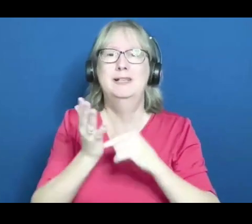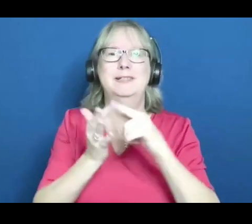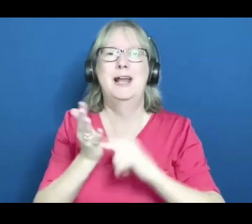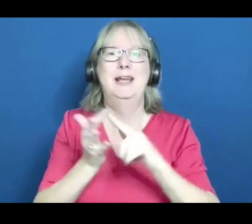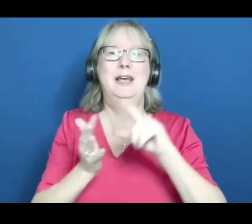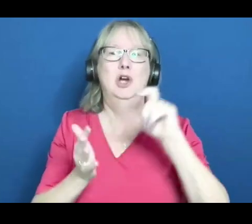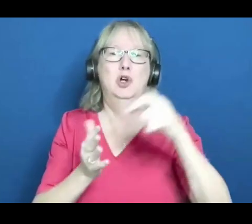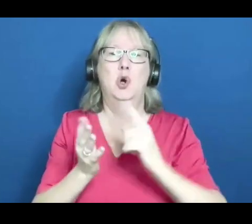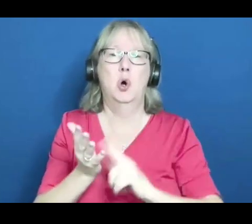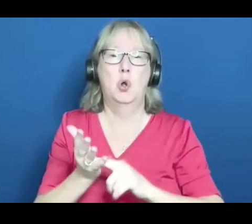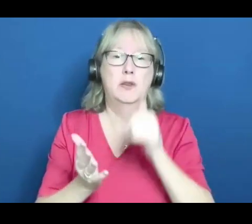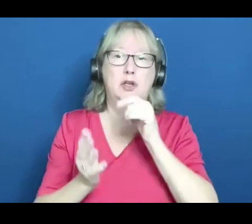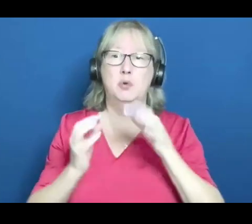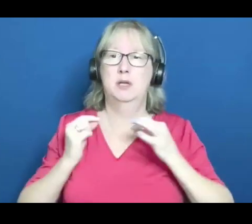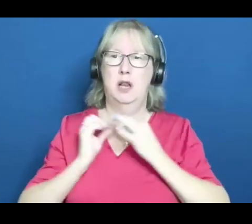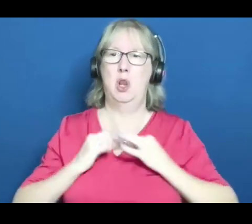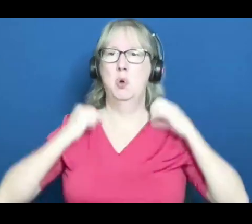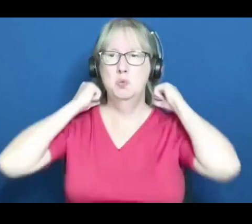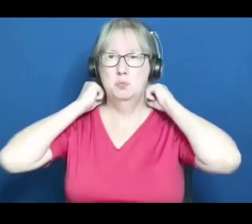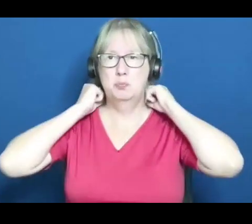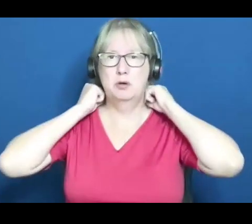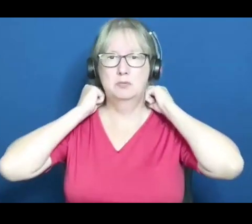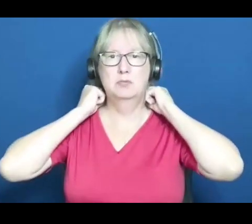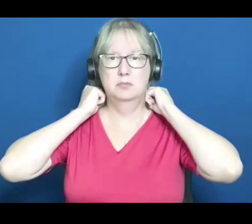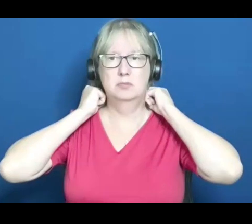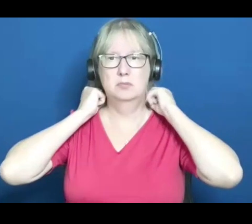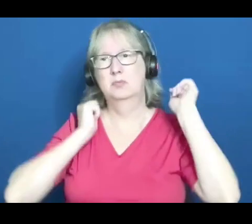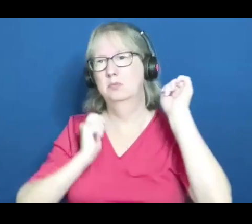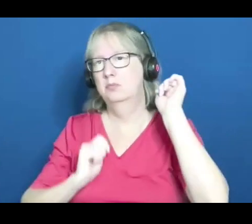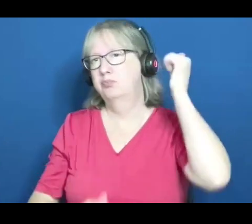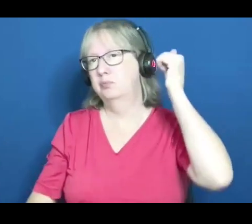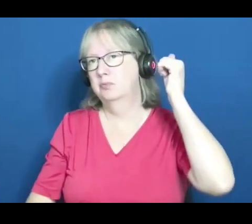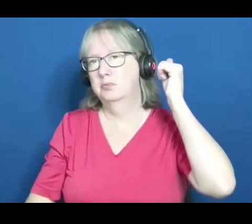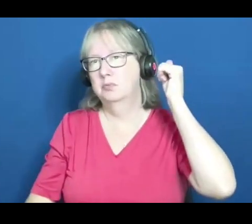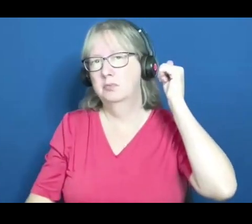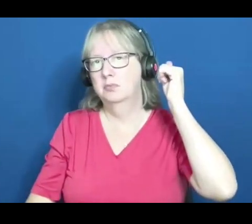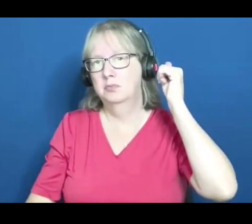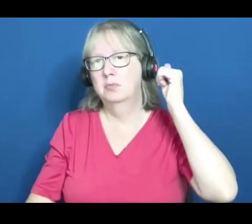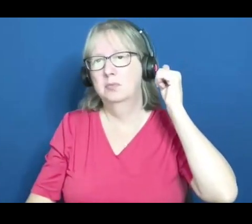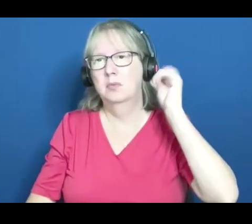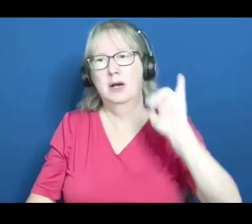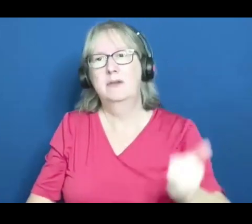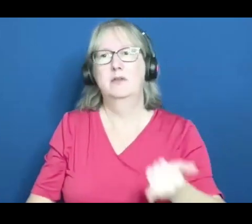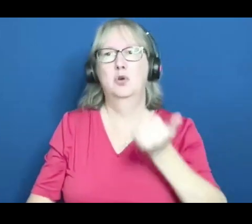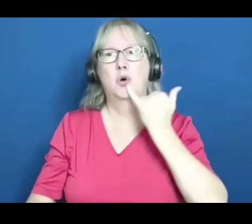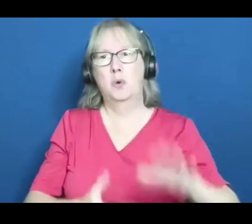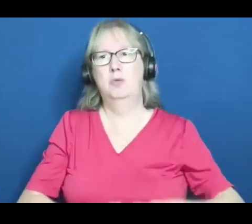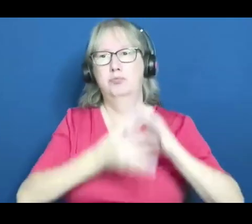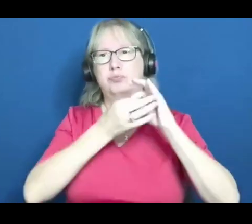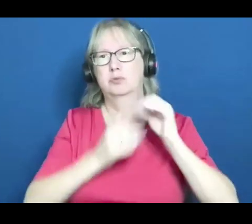a receiver loop around the neck and basically switch to telecoil, and they'll receive into the hearing aids if that functionality is